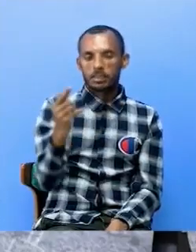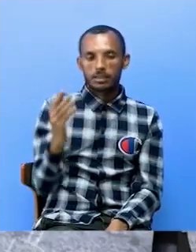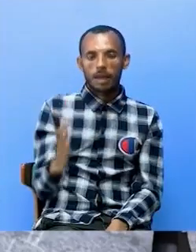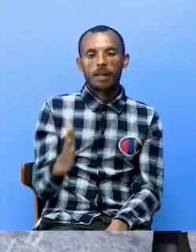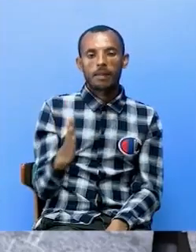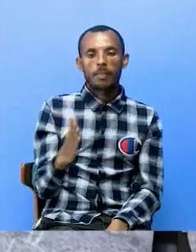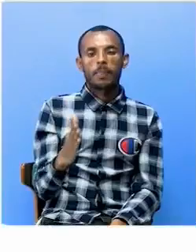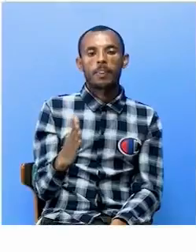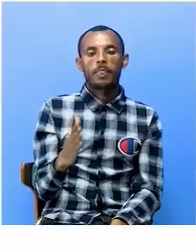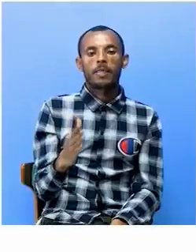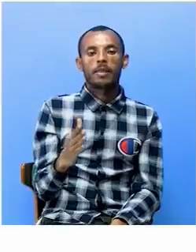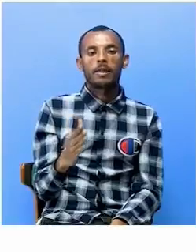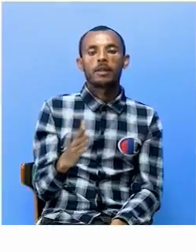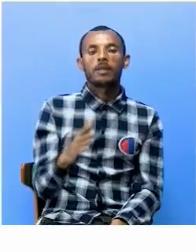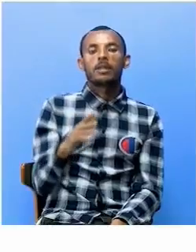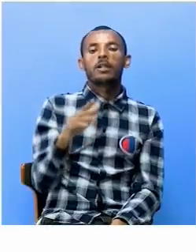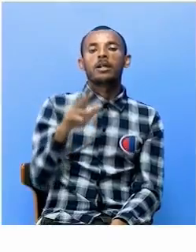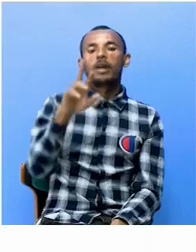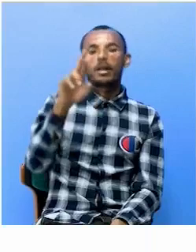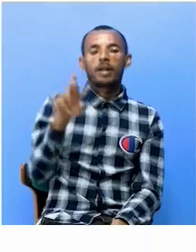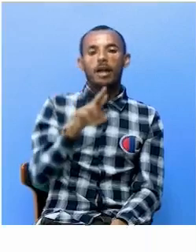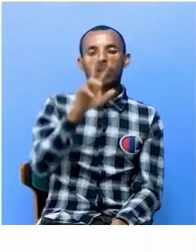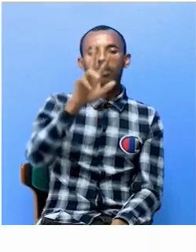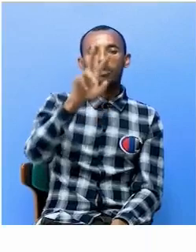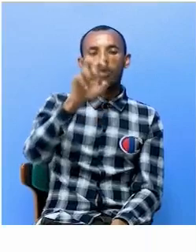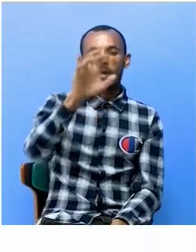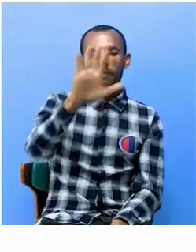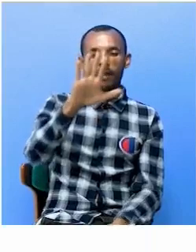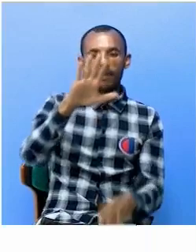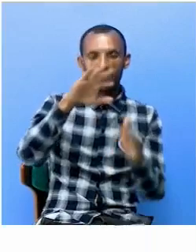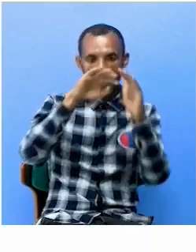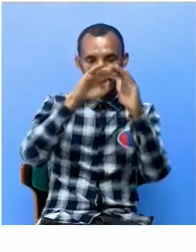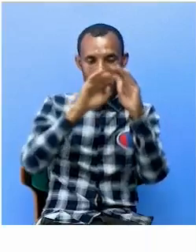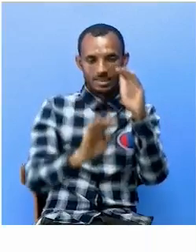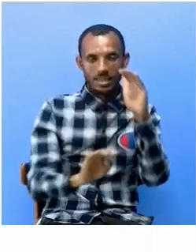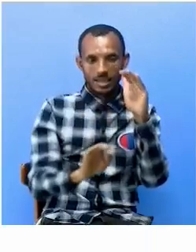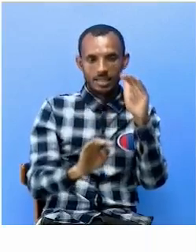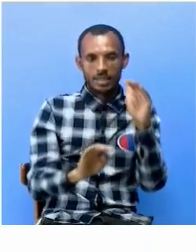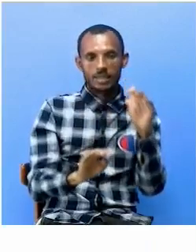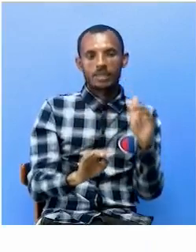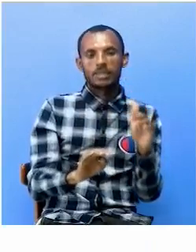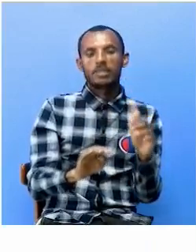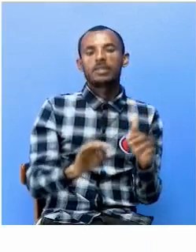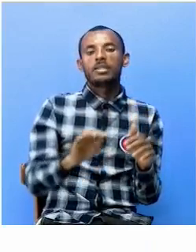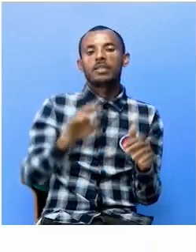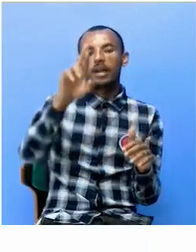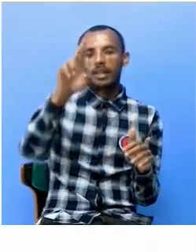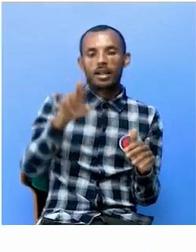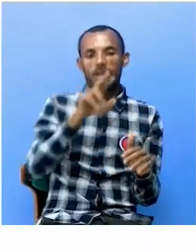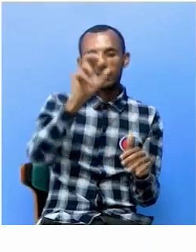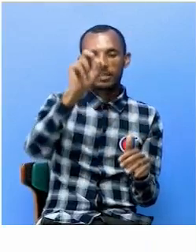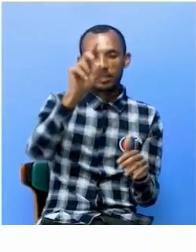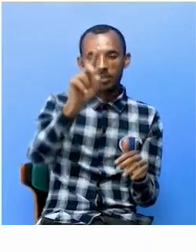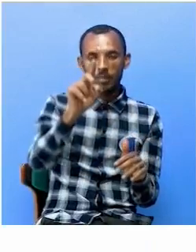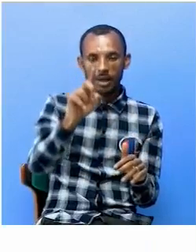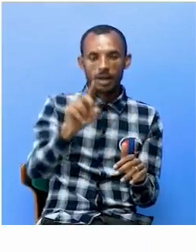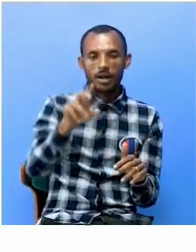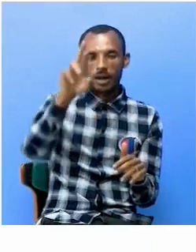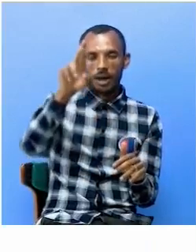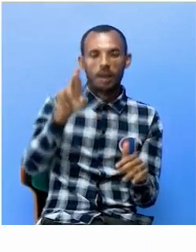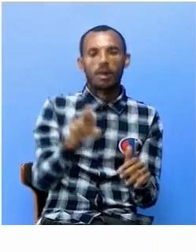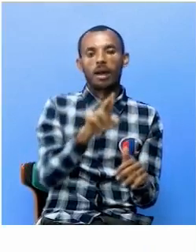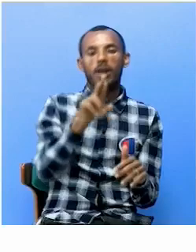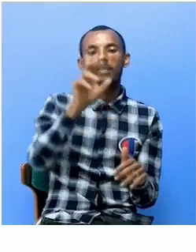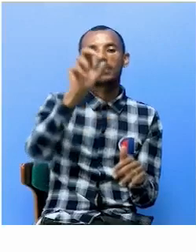right? Radical 25 is less than radical 31. This is less than radical 36.